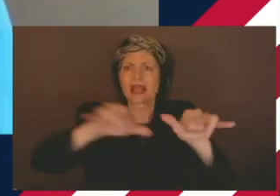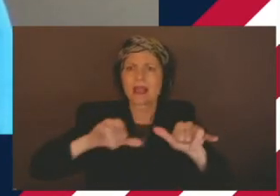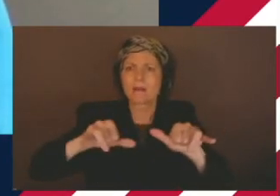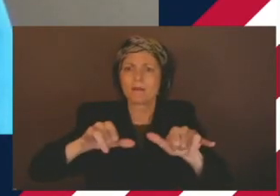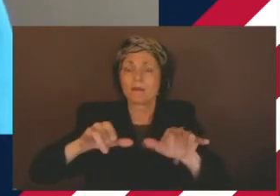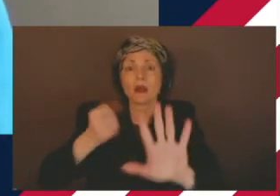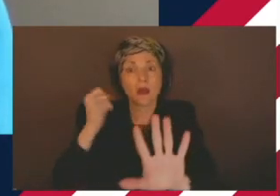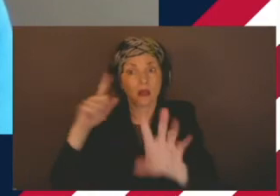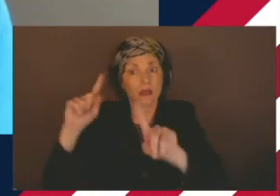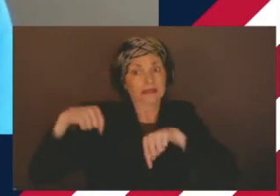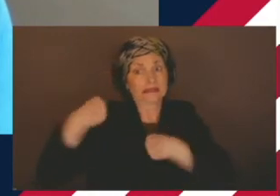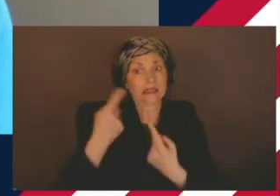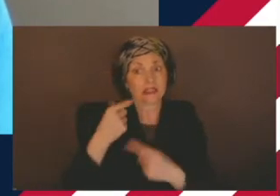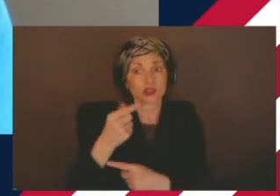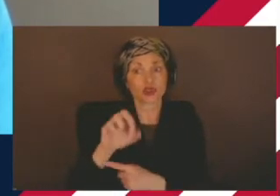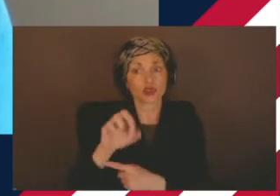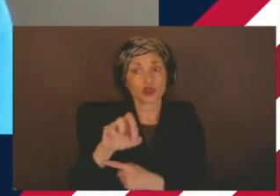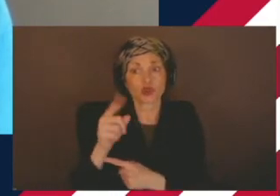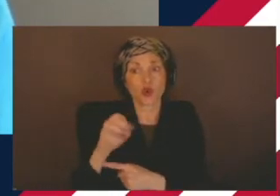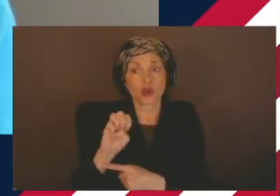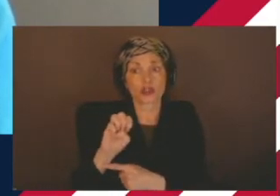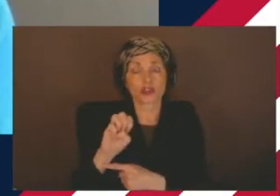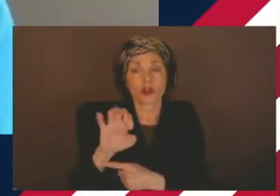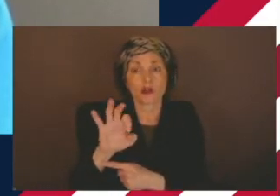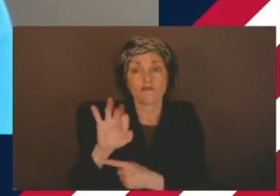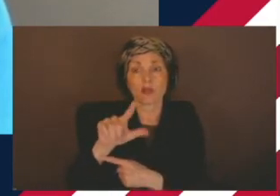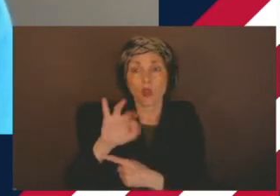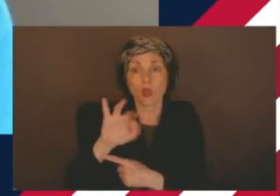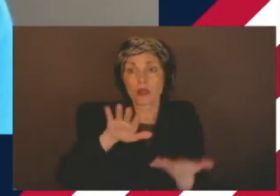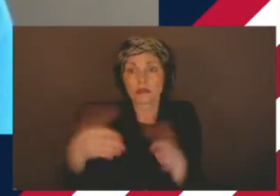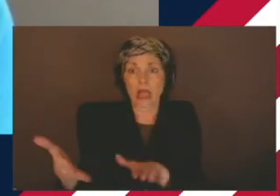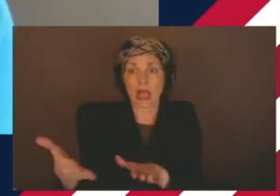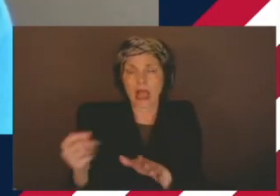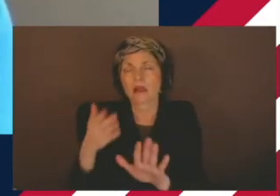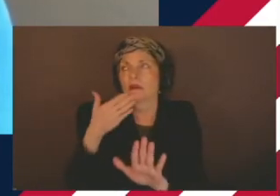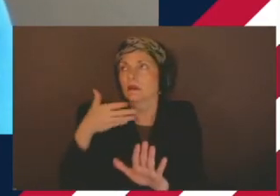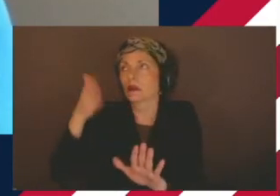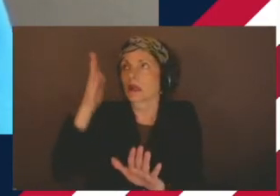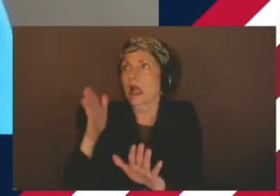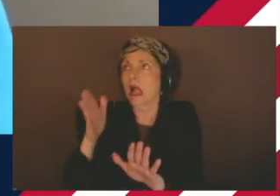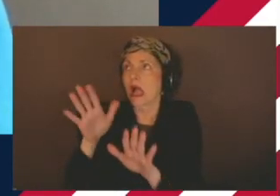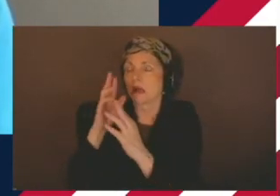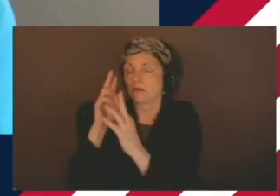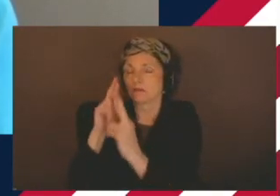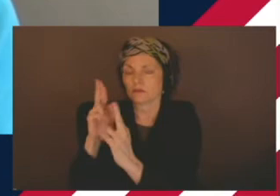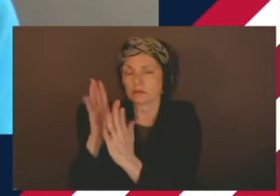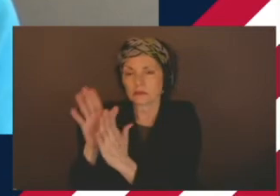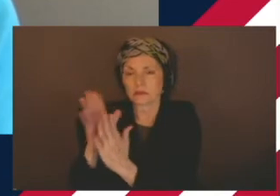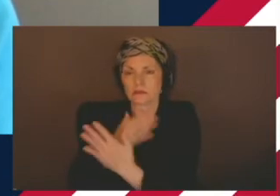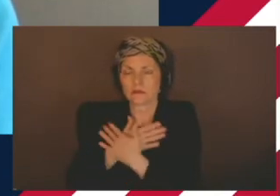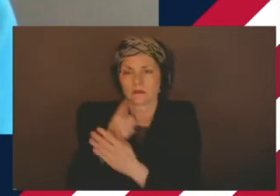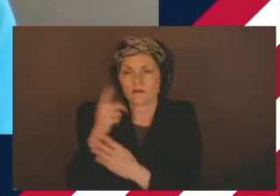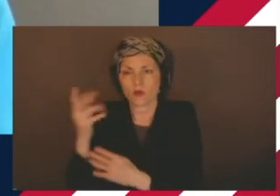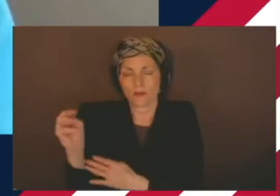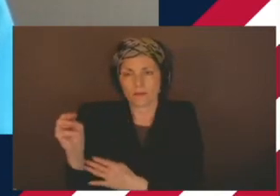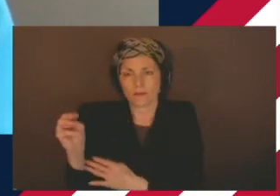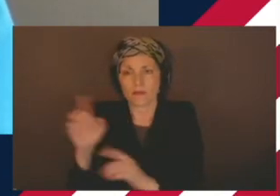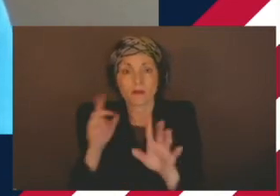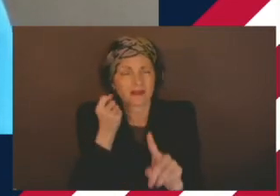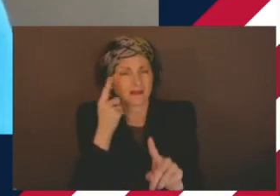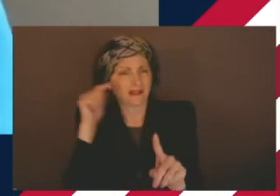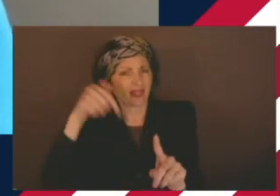the largest multiracial civil rights demonstrations in American history. This moment seems different, and I